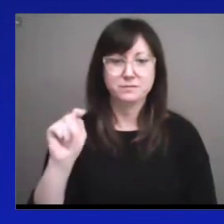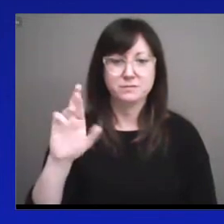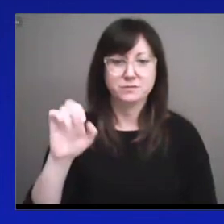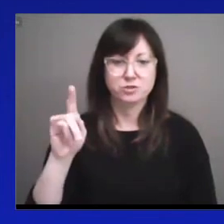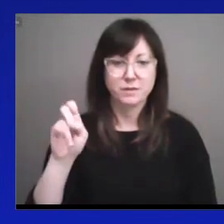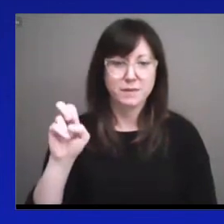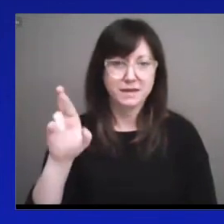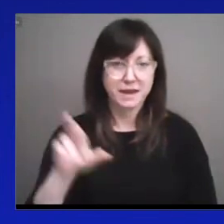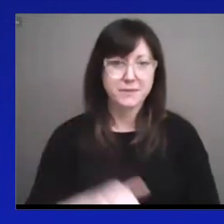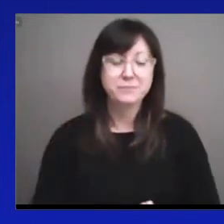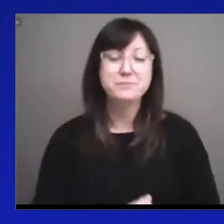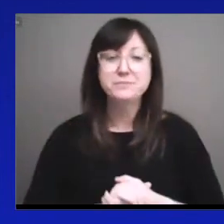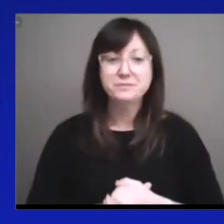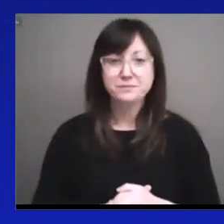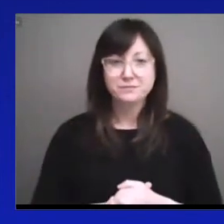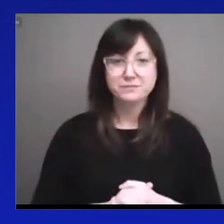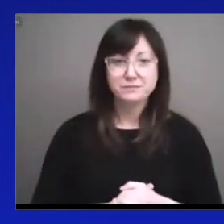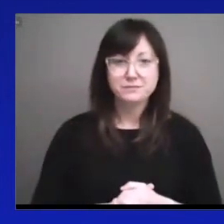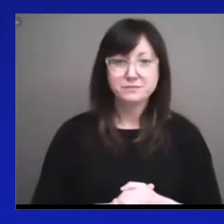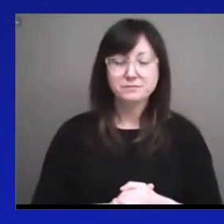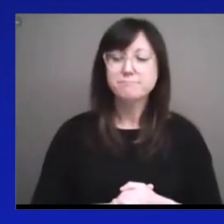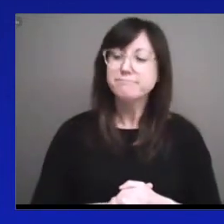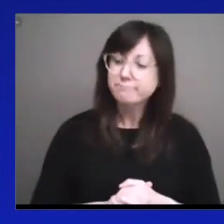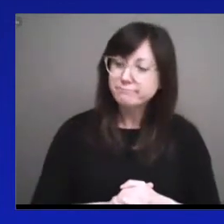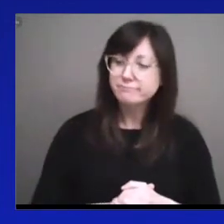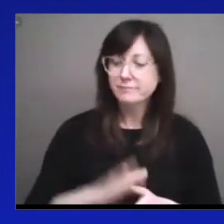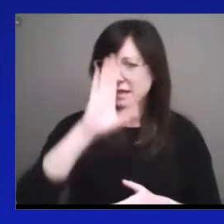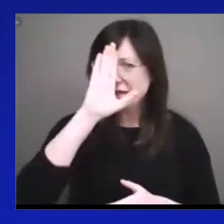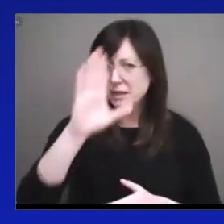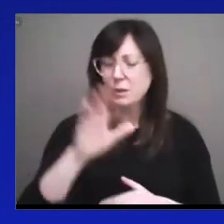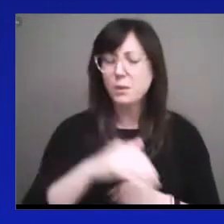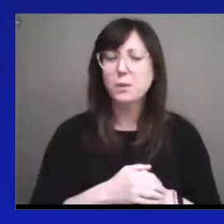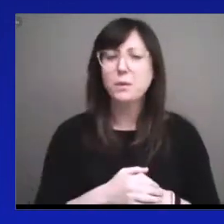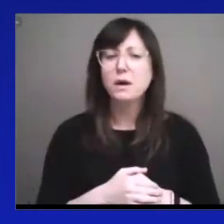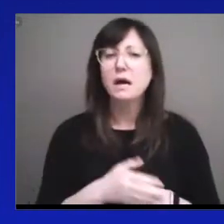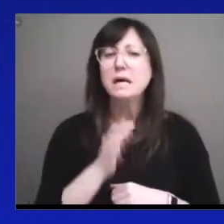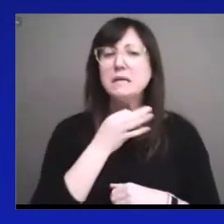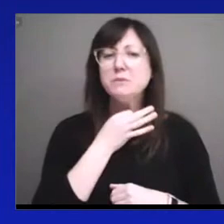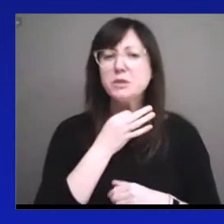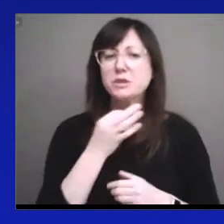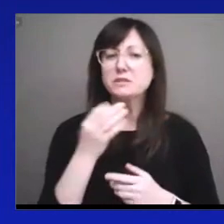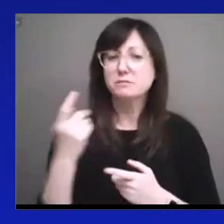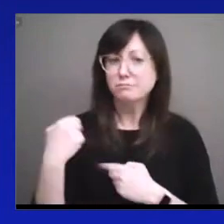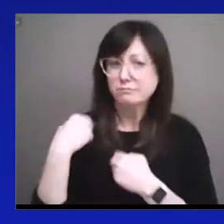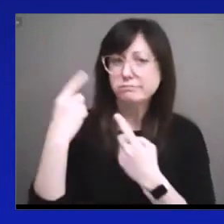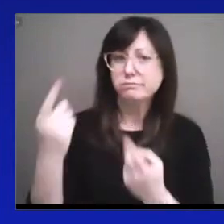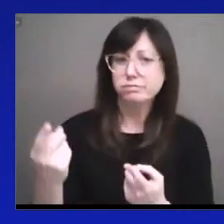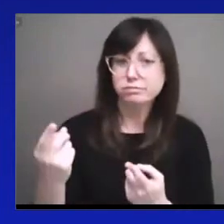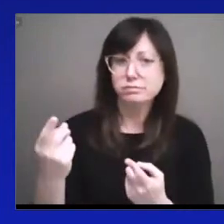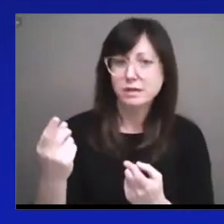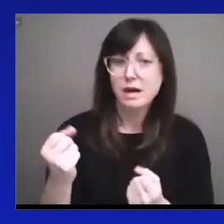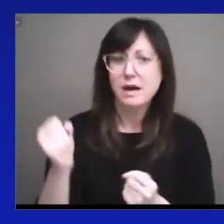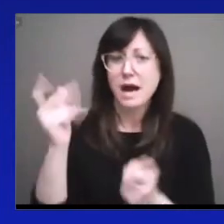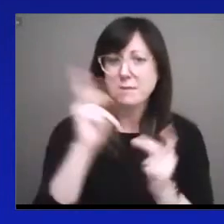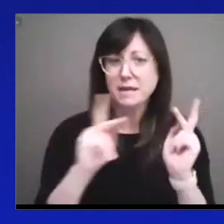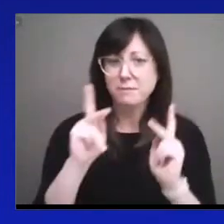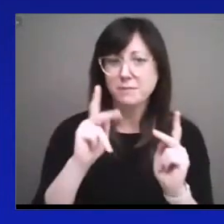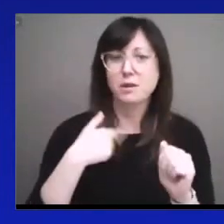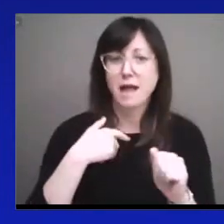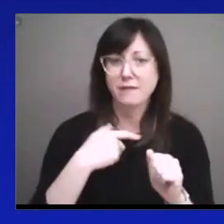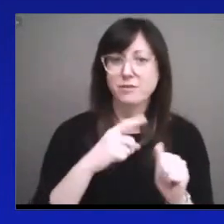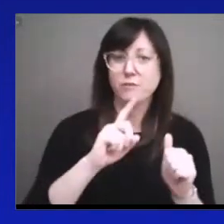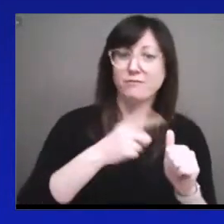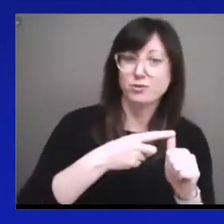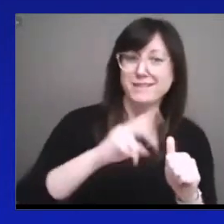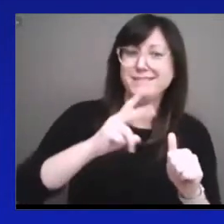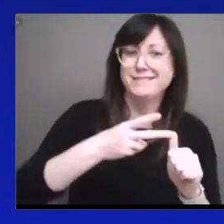Hello. Well, first of all, I'd like to know how many people have been vaccinated twice, who have